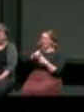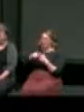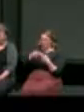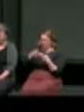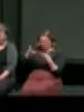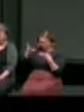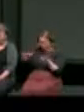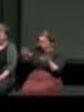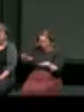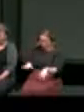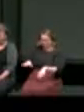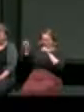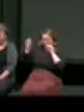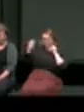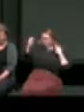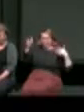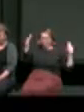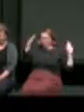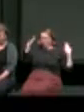end.